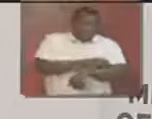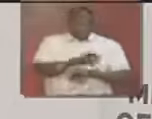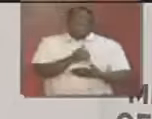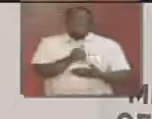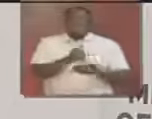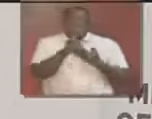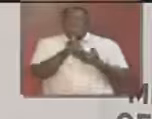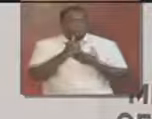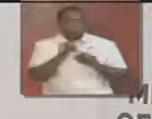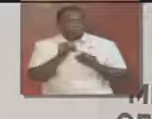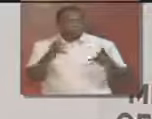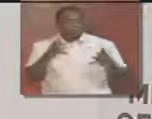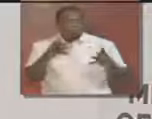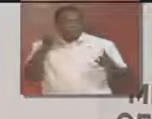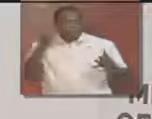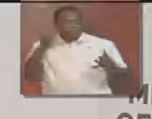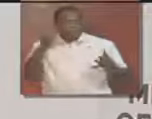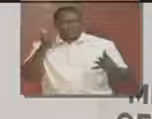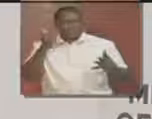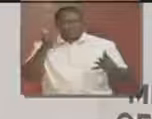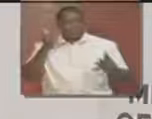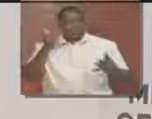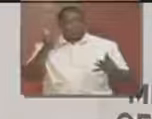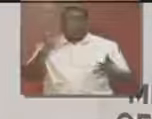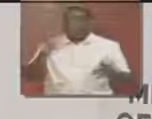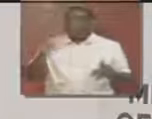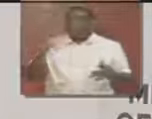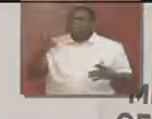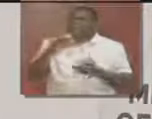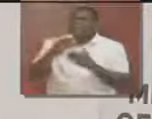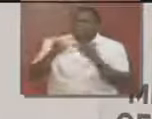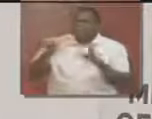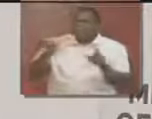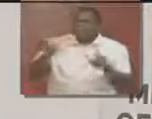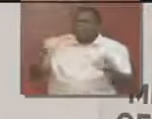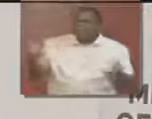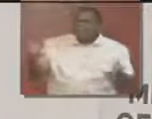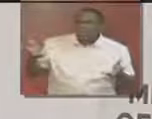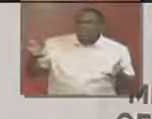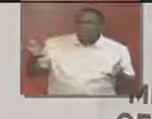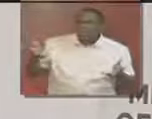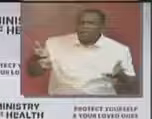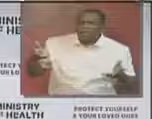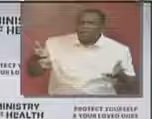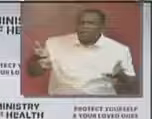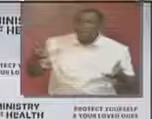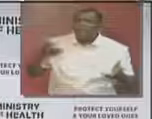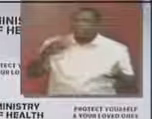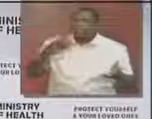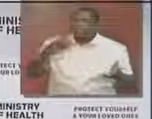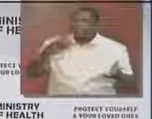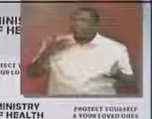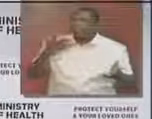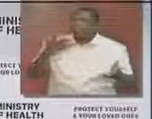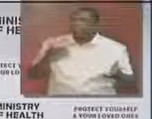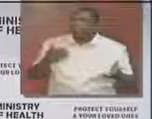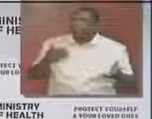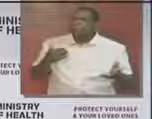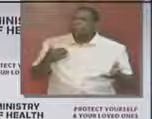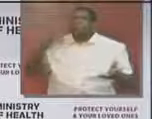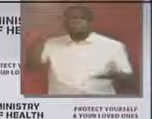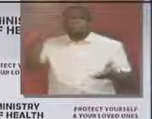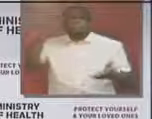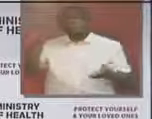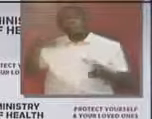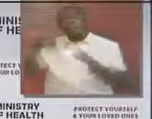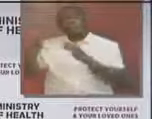question, Candace. I know there was a part 2. It was a 2-part question. I think you got the gist of